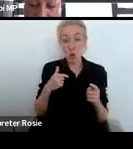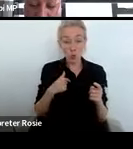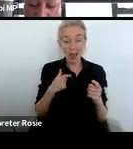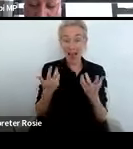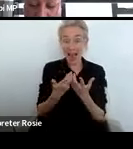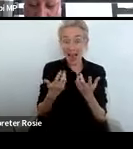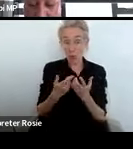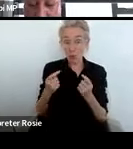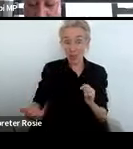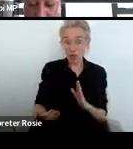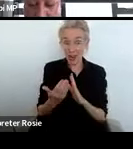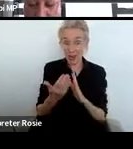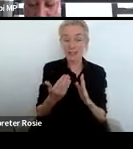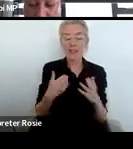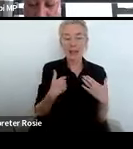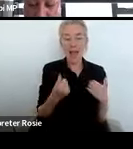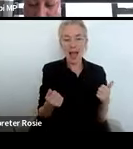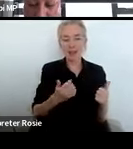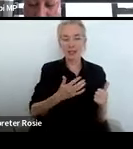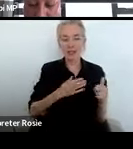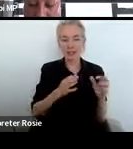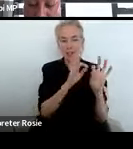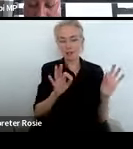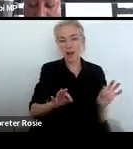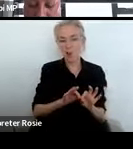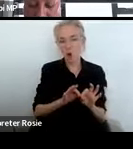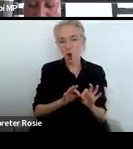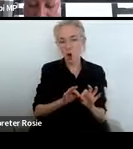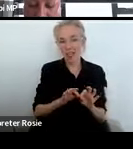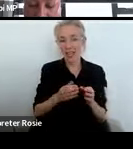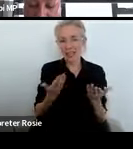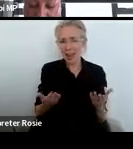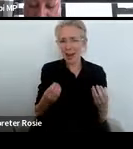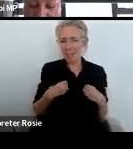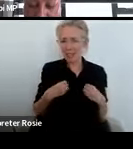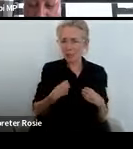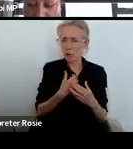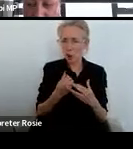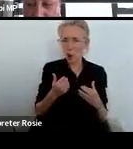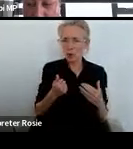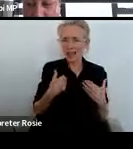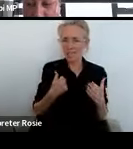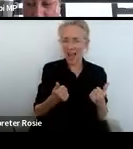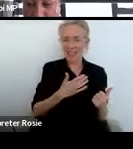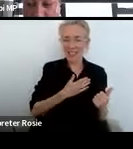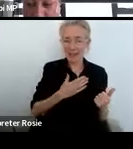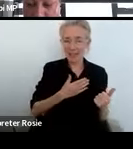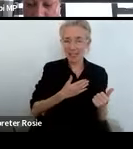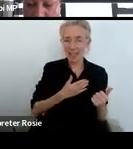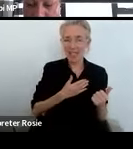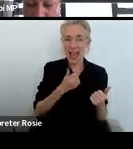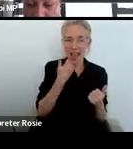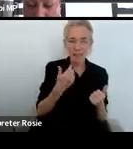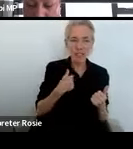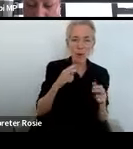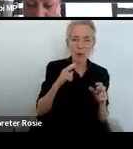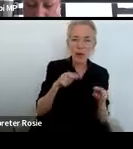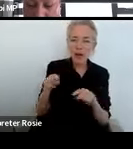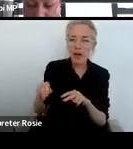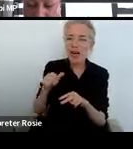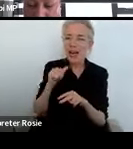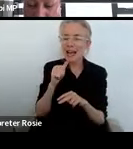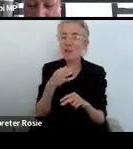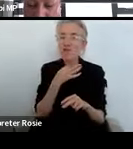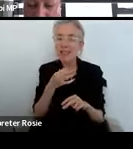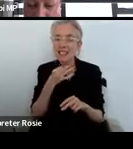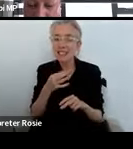Every business has health and safety sorted these days. We look for hazards with a magnifying glass every day. How hard is it to look